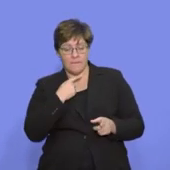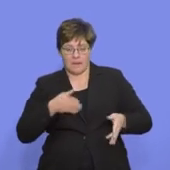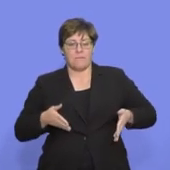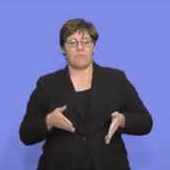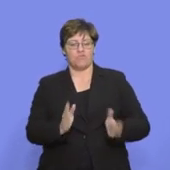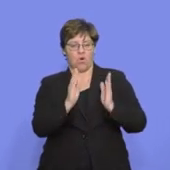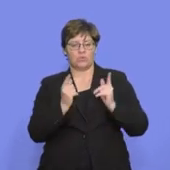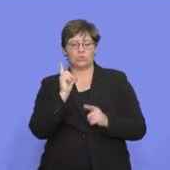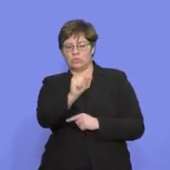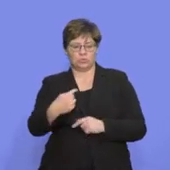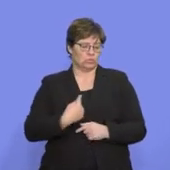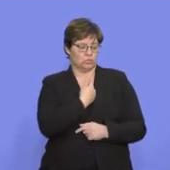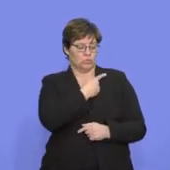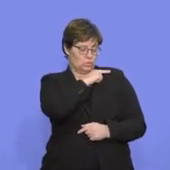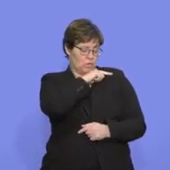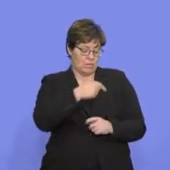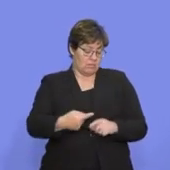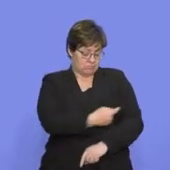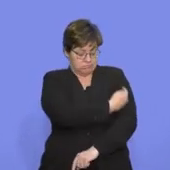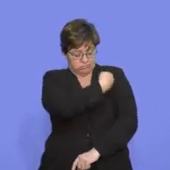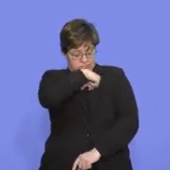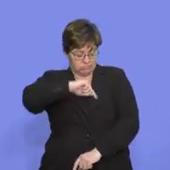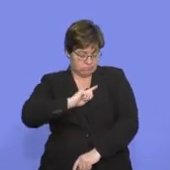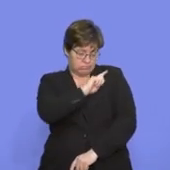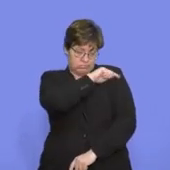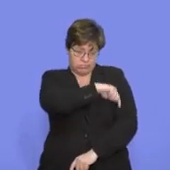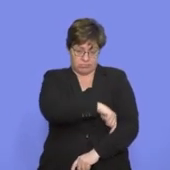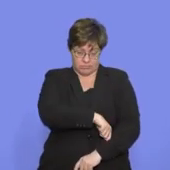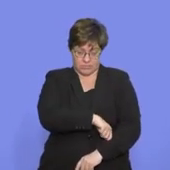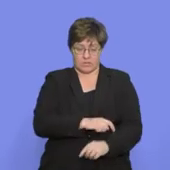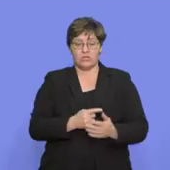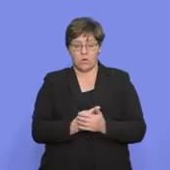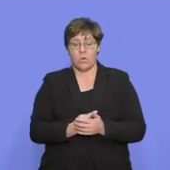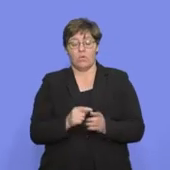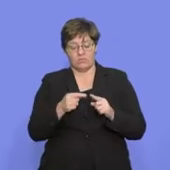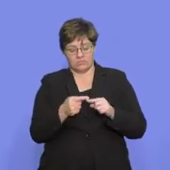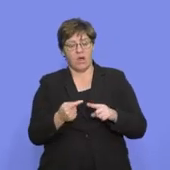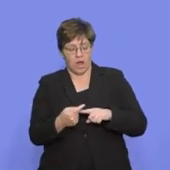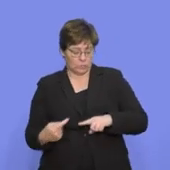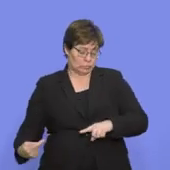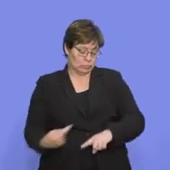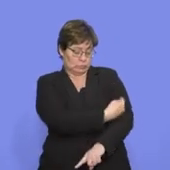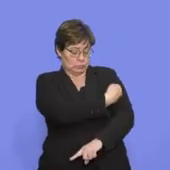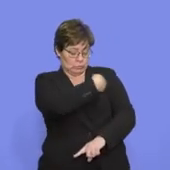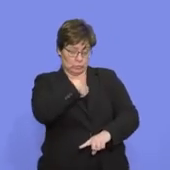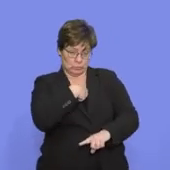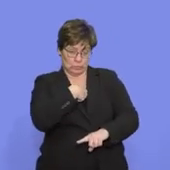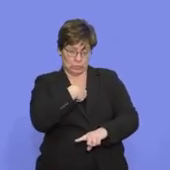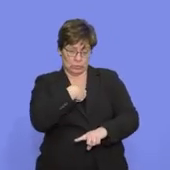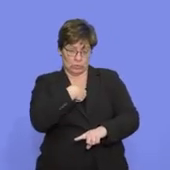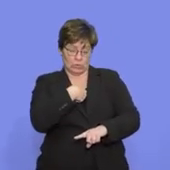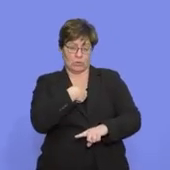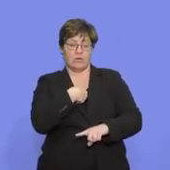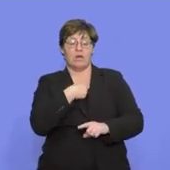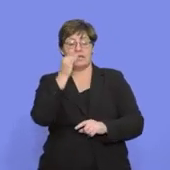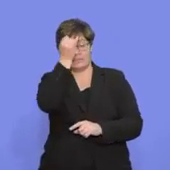is transmitted to bring about a quick response. The nervous impulse goes to the spinal cord, like I said, then passes from the spinal